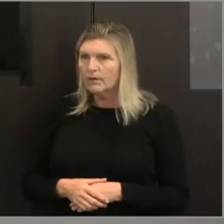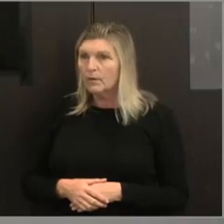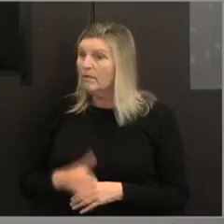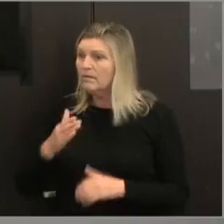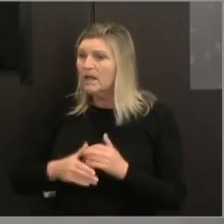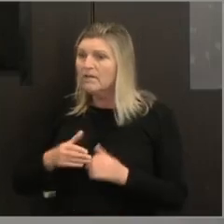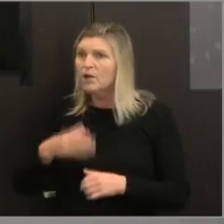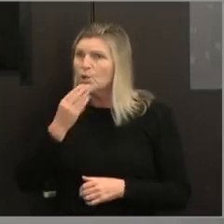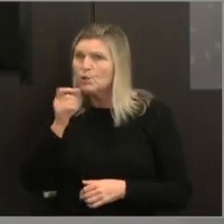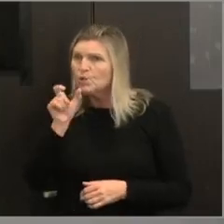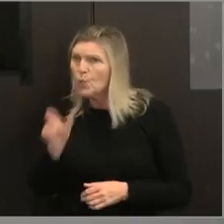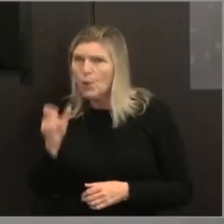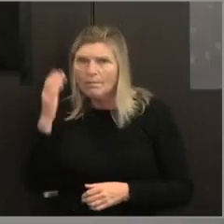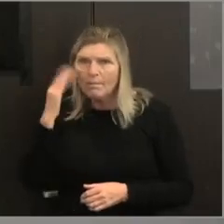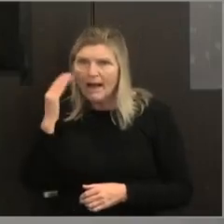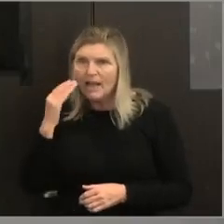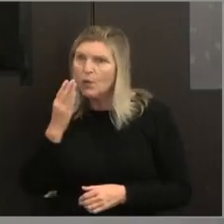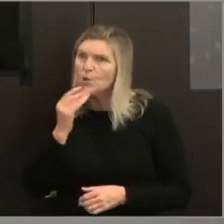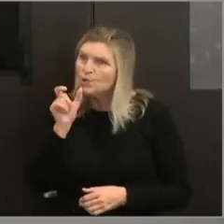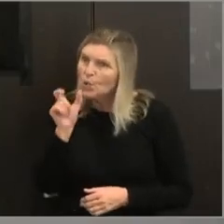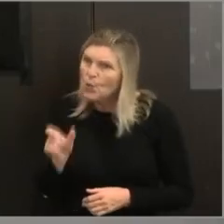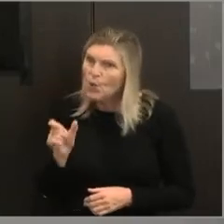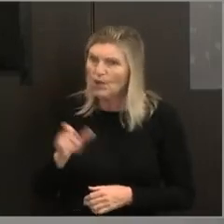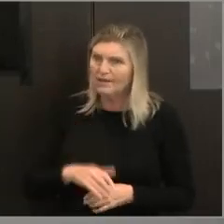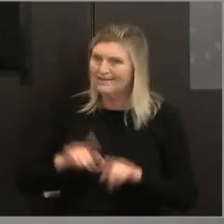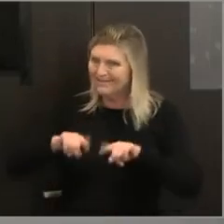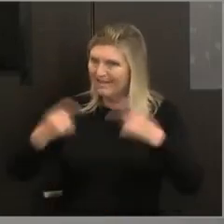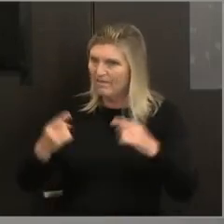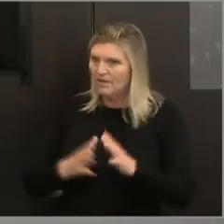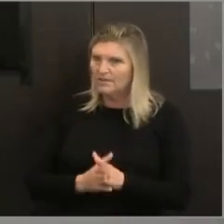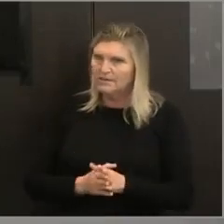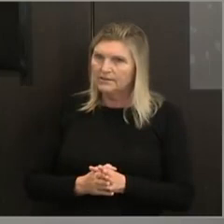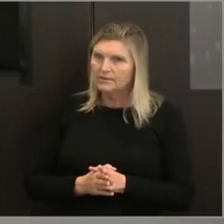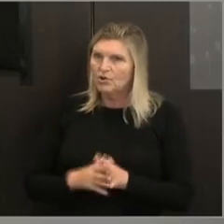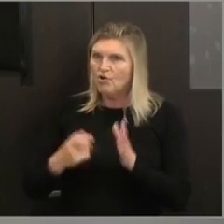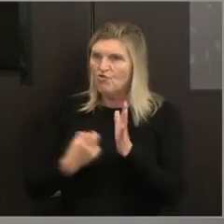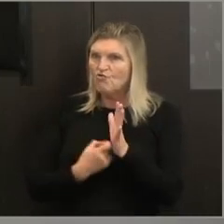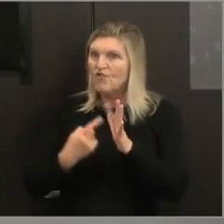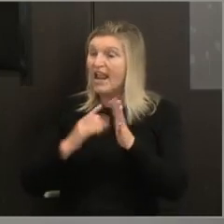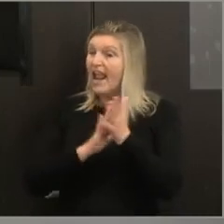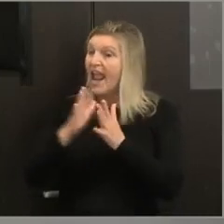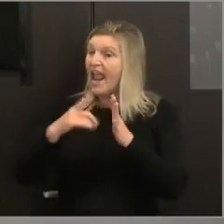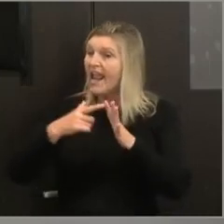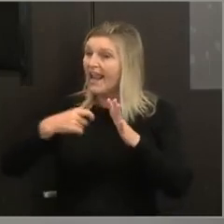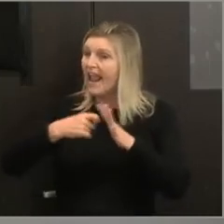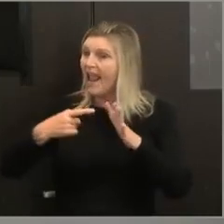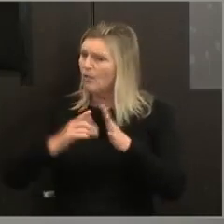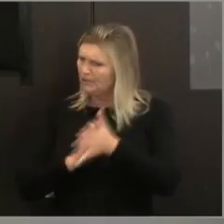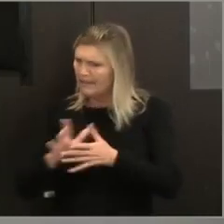term rereke. They were different, but they were human. There was never